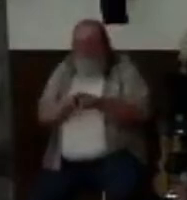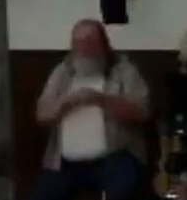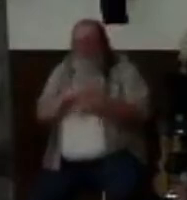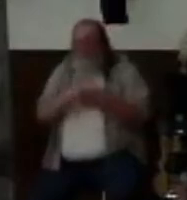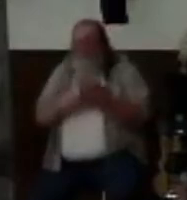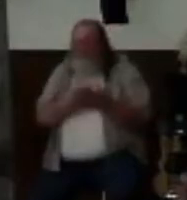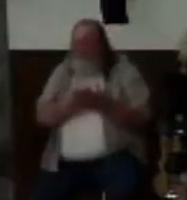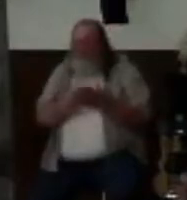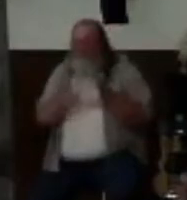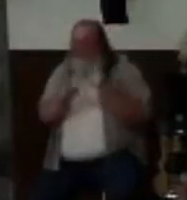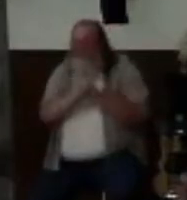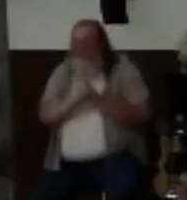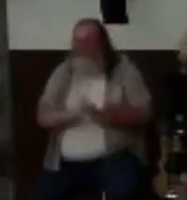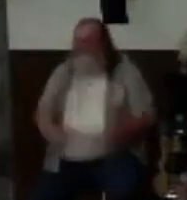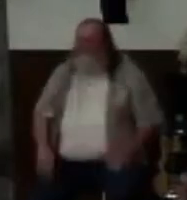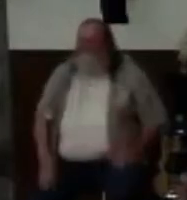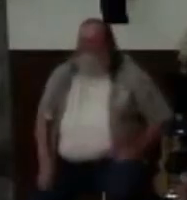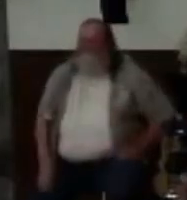Same old, same old.